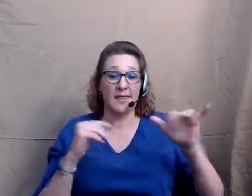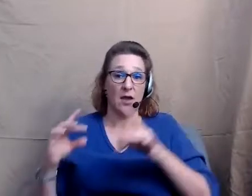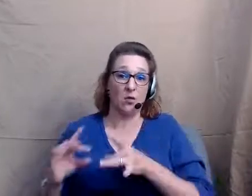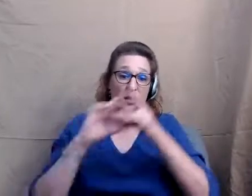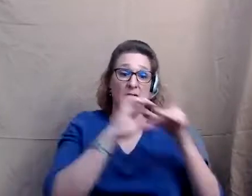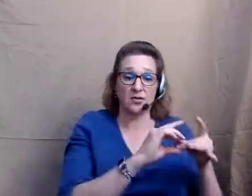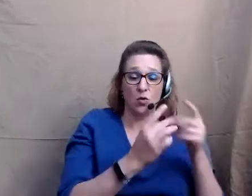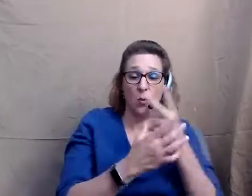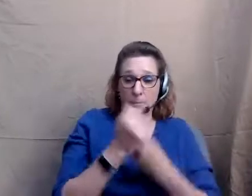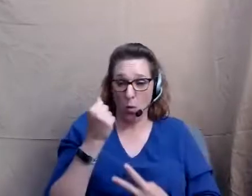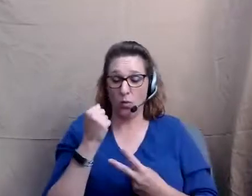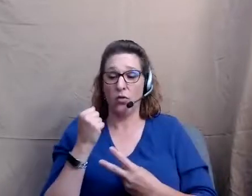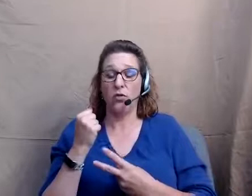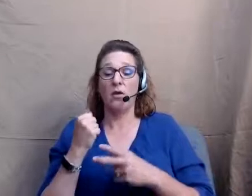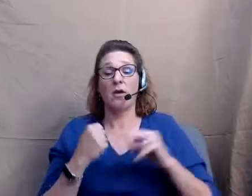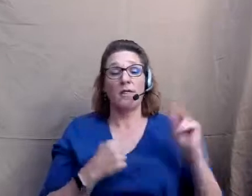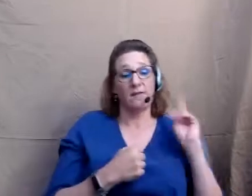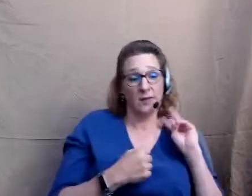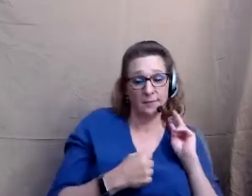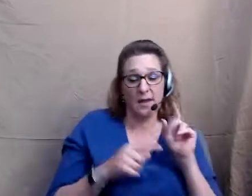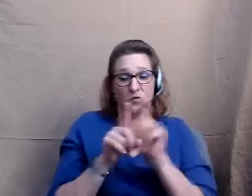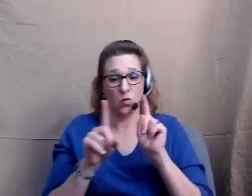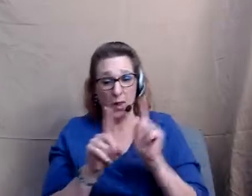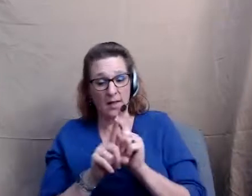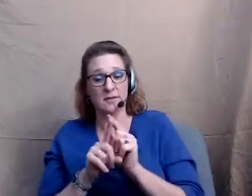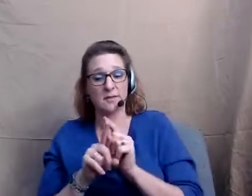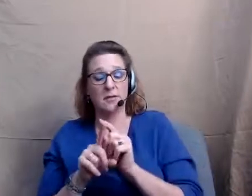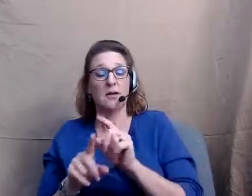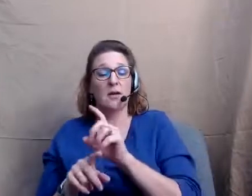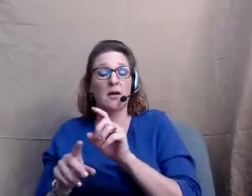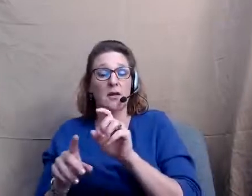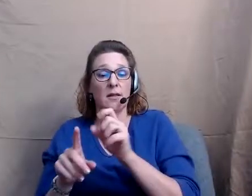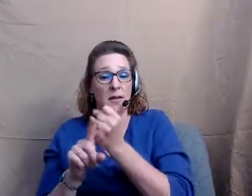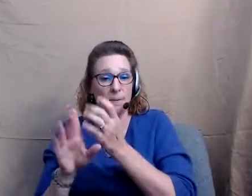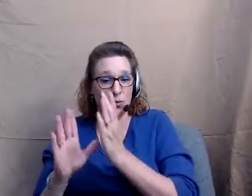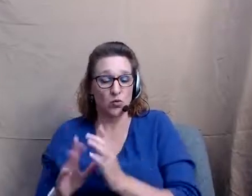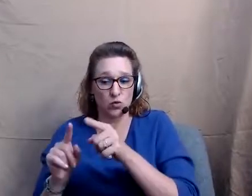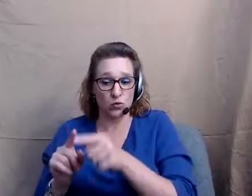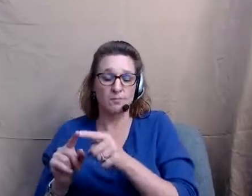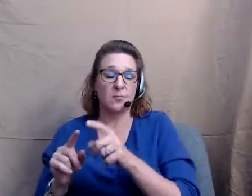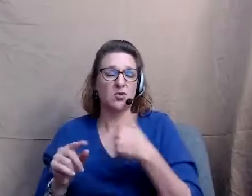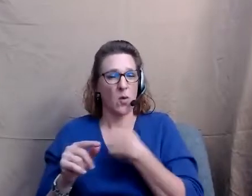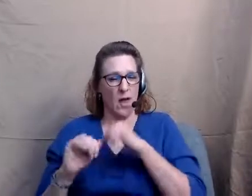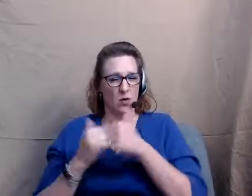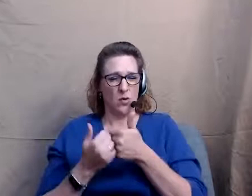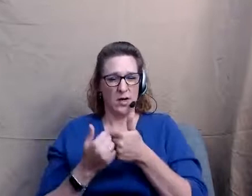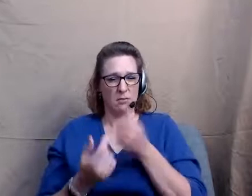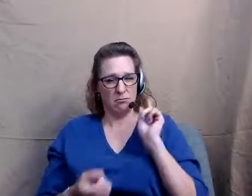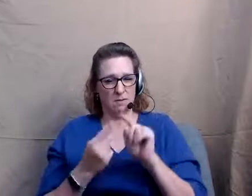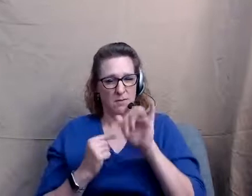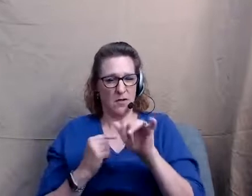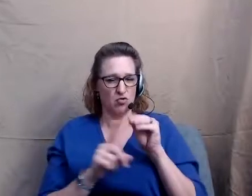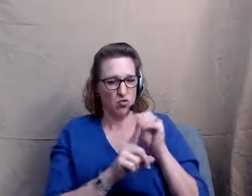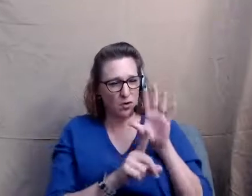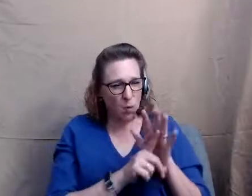both perpetration and victimization. So how do we prevent people from having exposure to community violence, exposure to child abuse